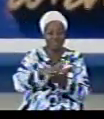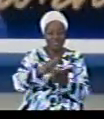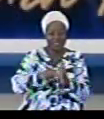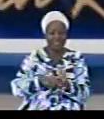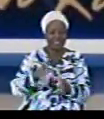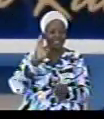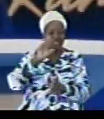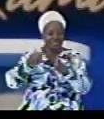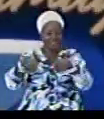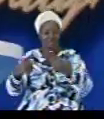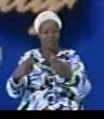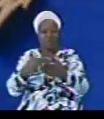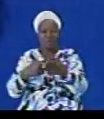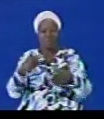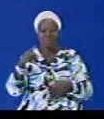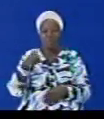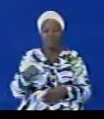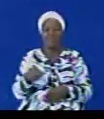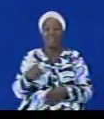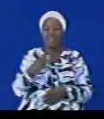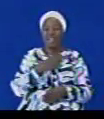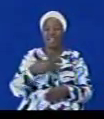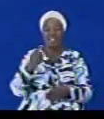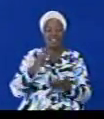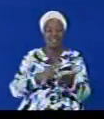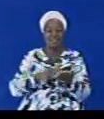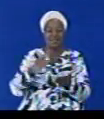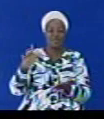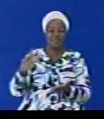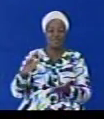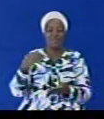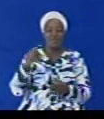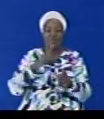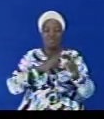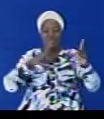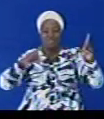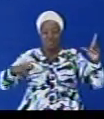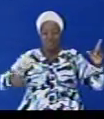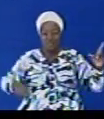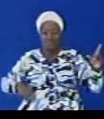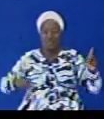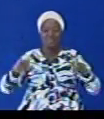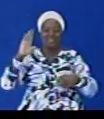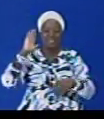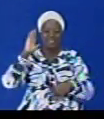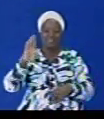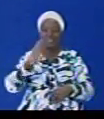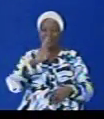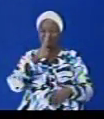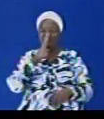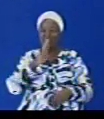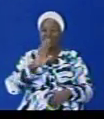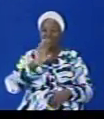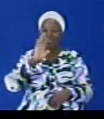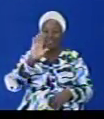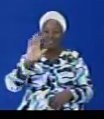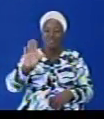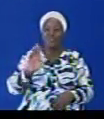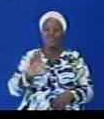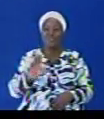go before thee, and the glory of the Lord shall be